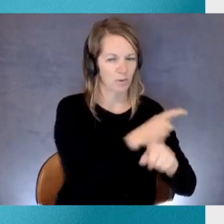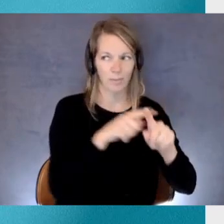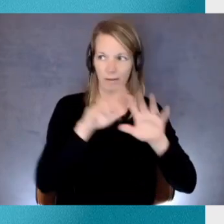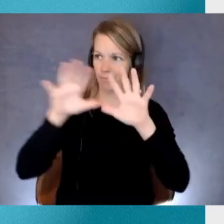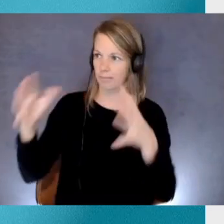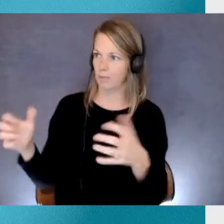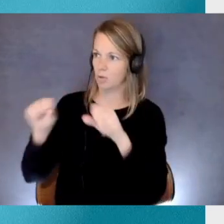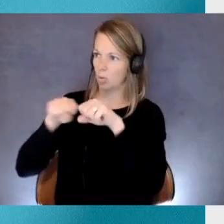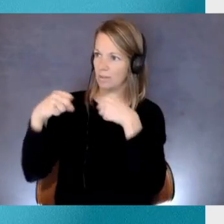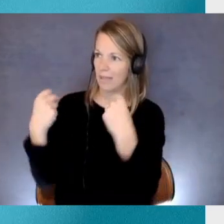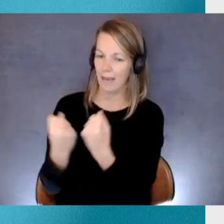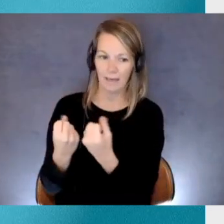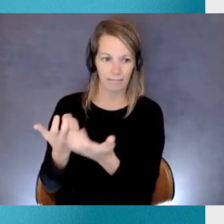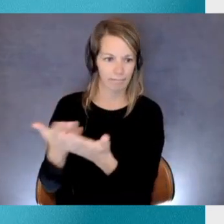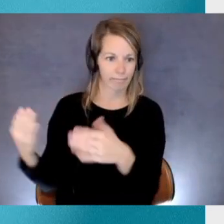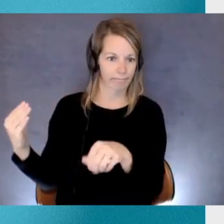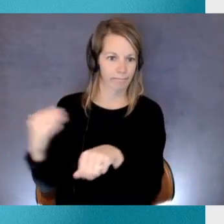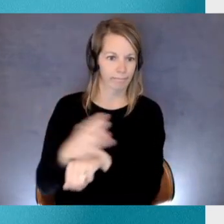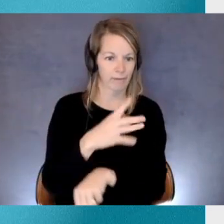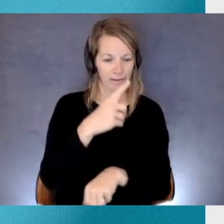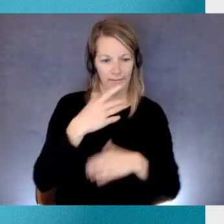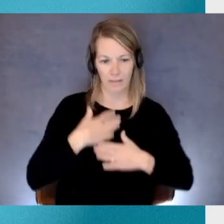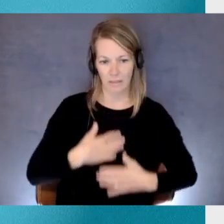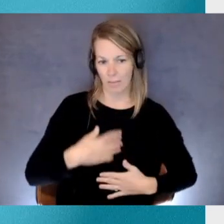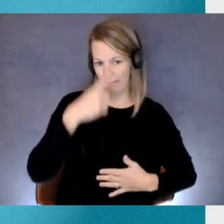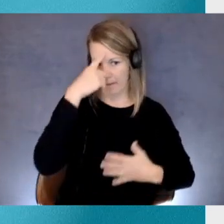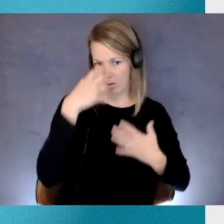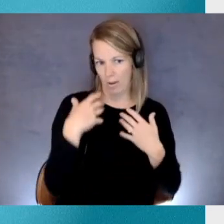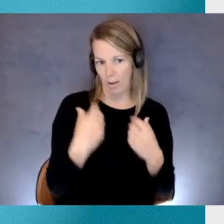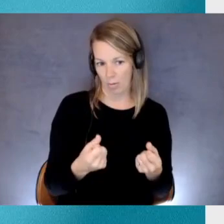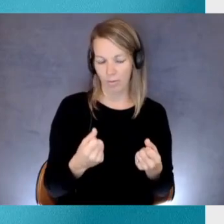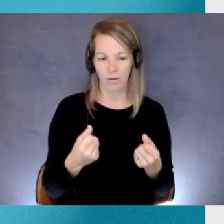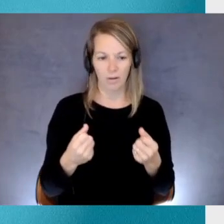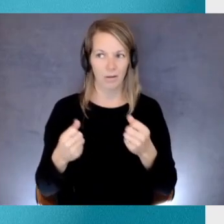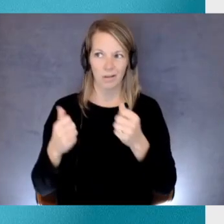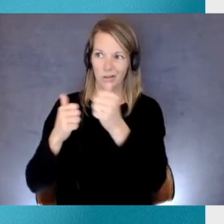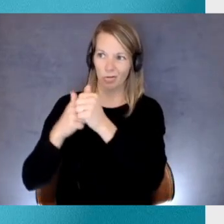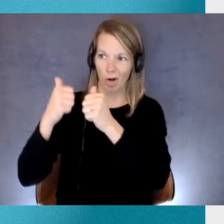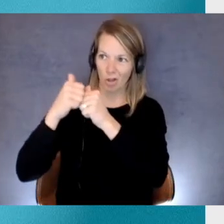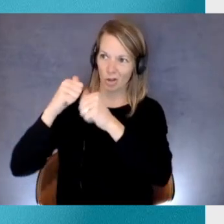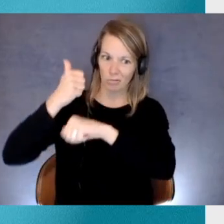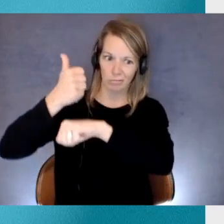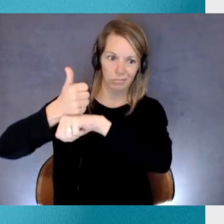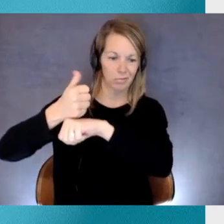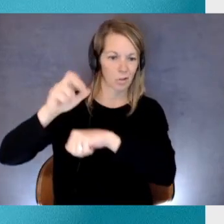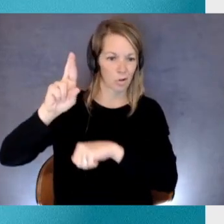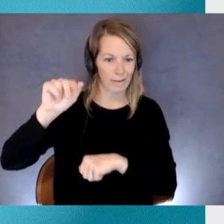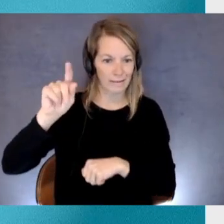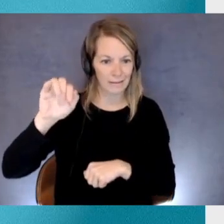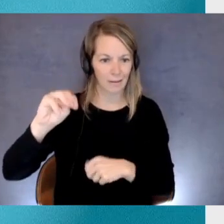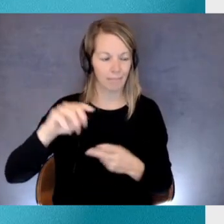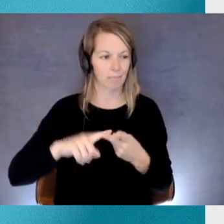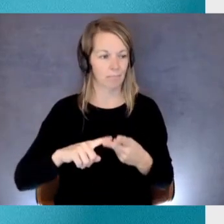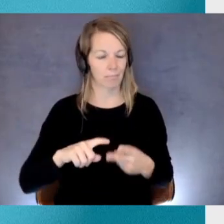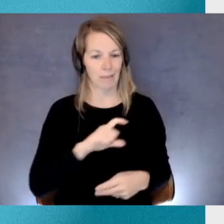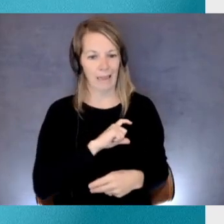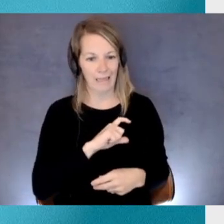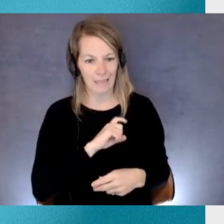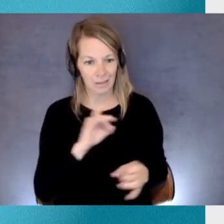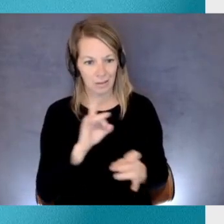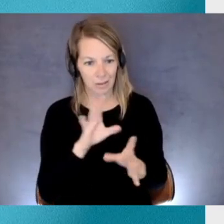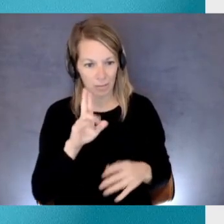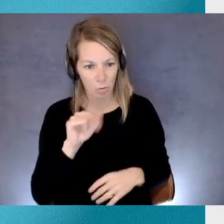society, anything that impacts physical and mental health. And of course, structural racism, police brutality, bullying,